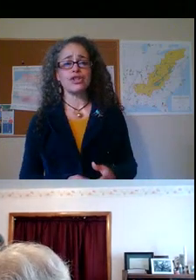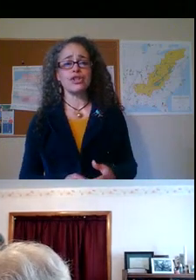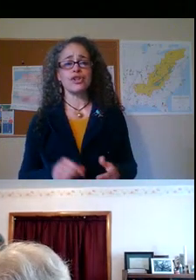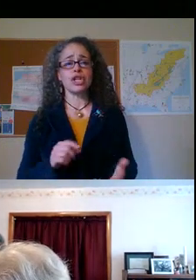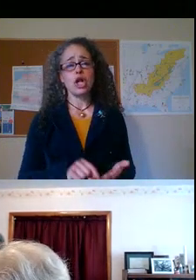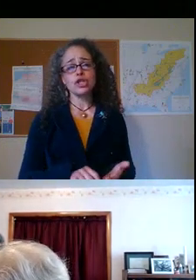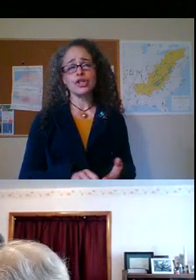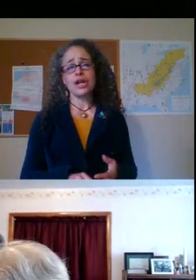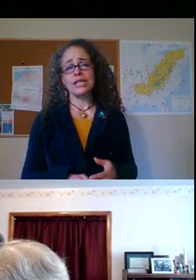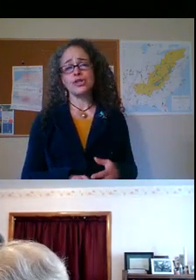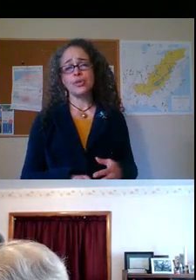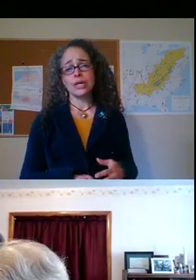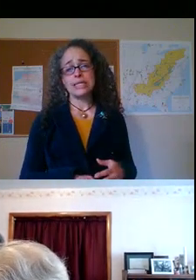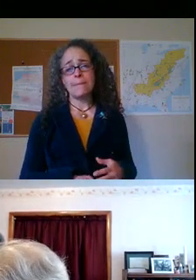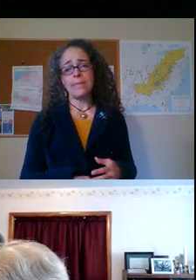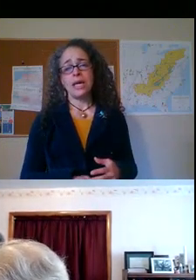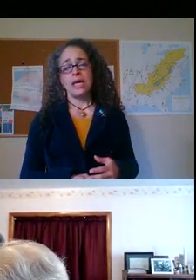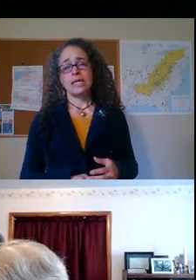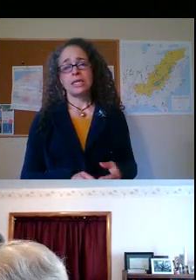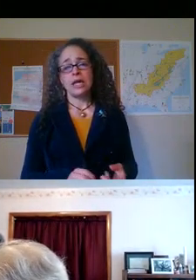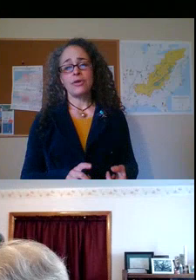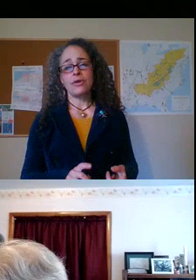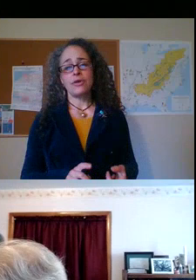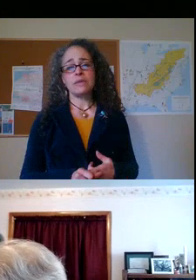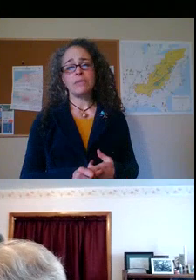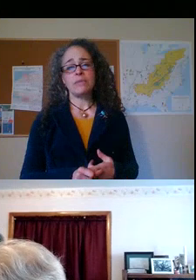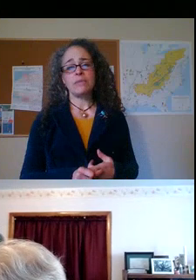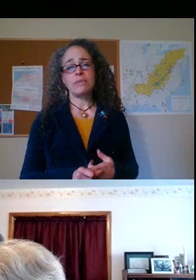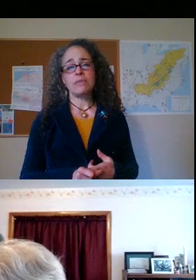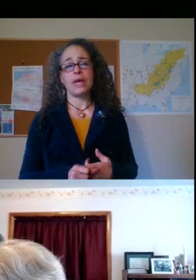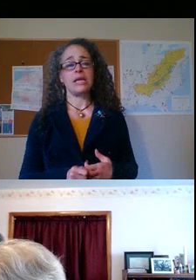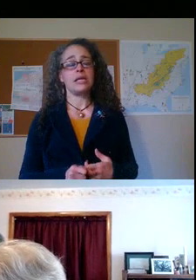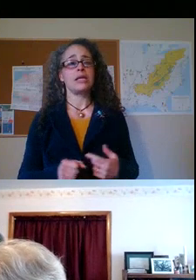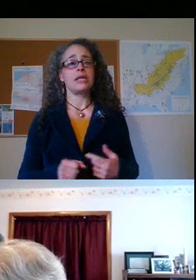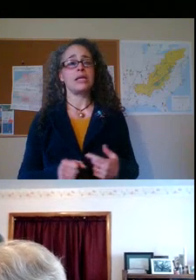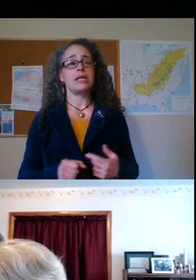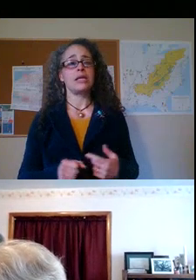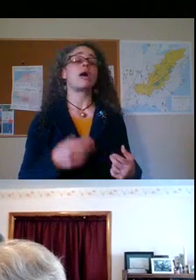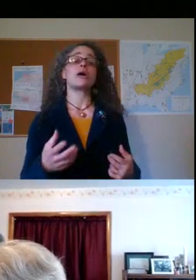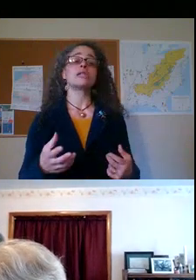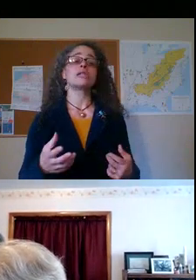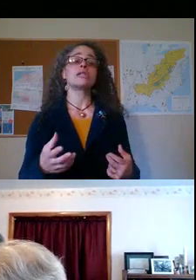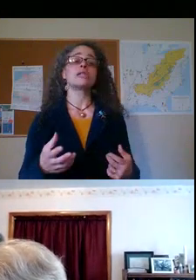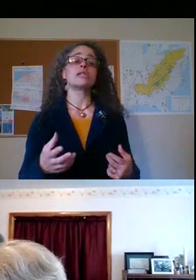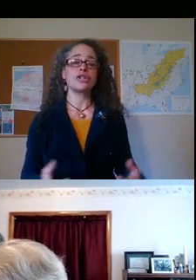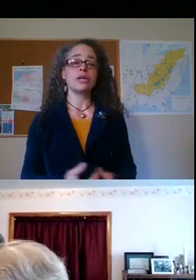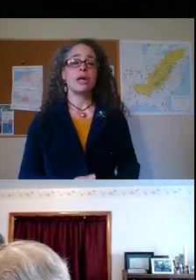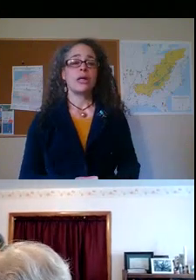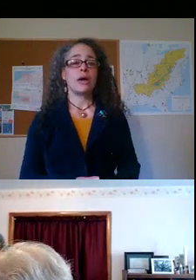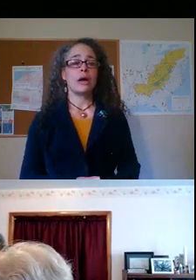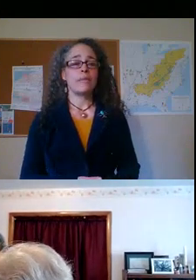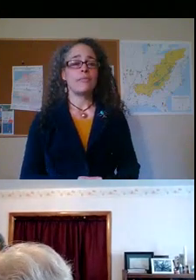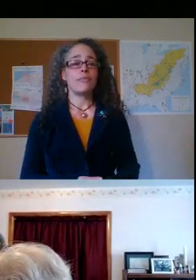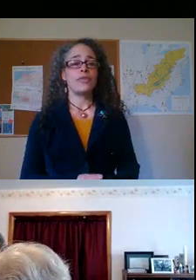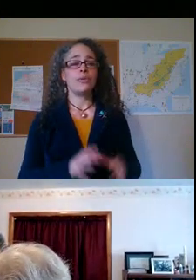Building regional culture and tourism is another investment priority. So anything involving arts and